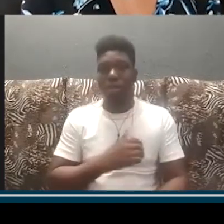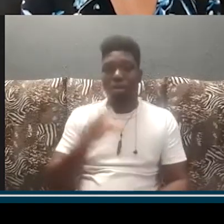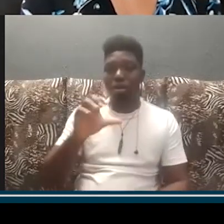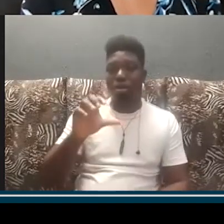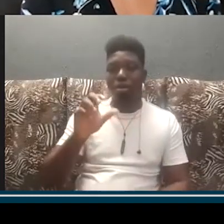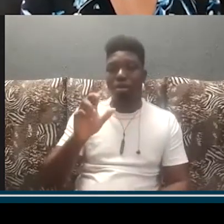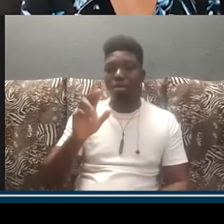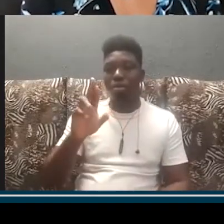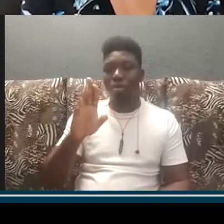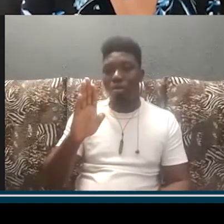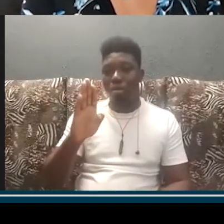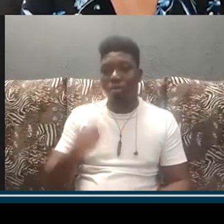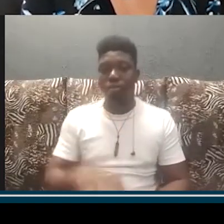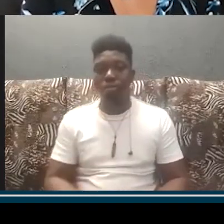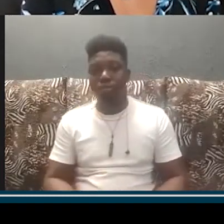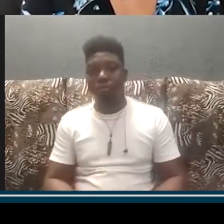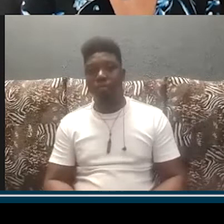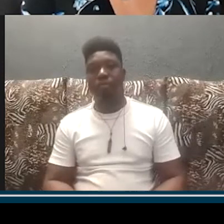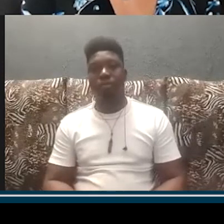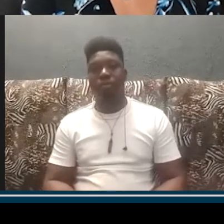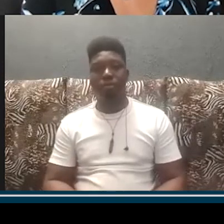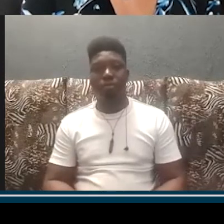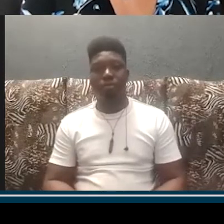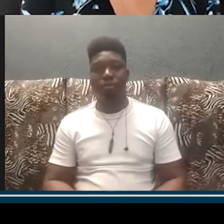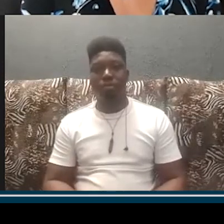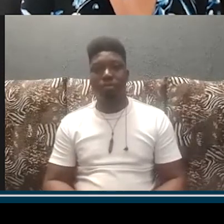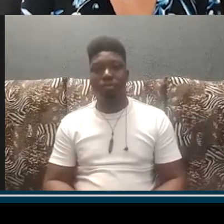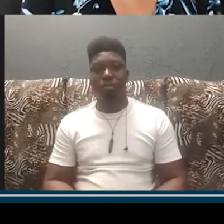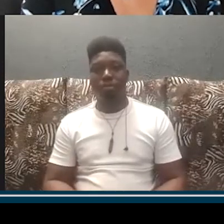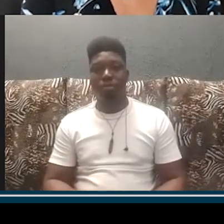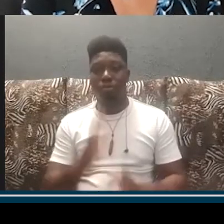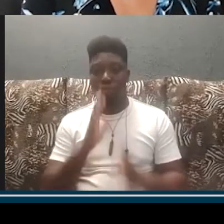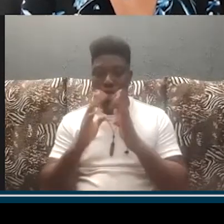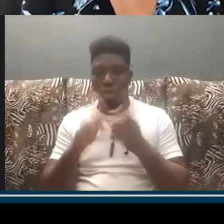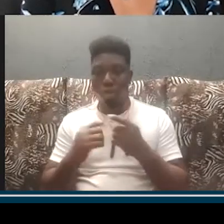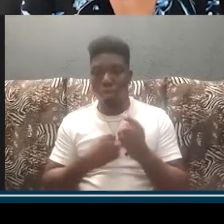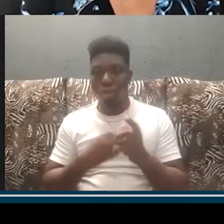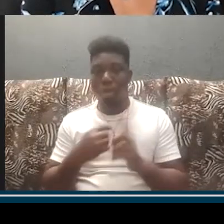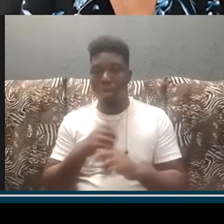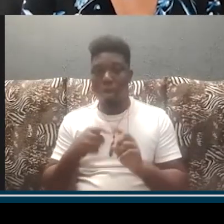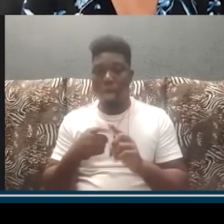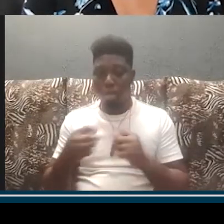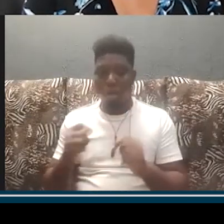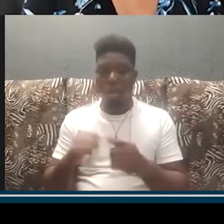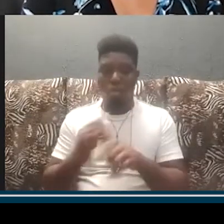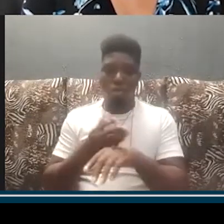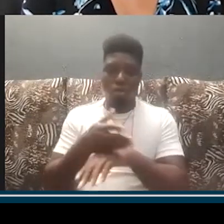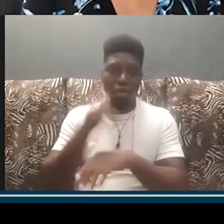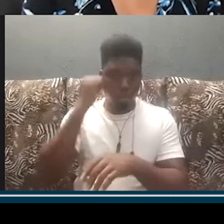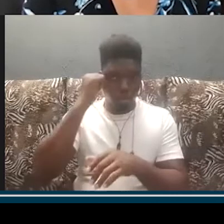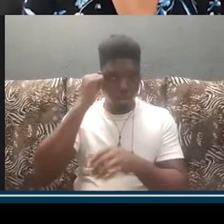times not talking to me when I'm trying to cross. I am very, very independent blind